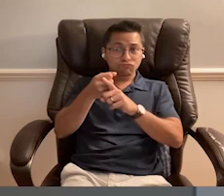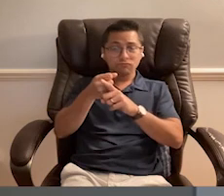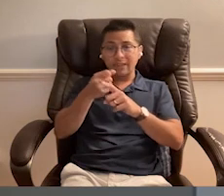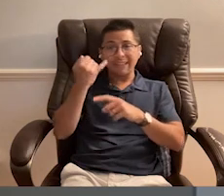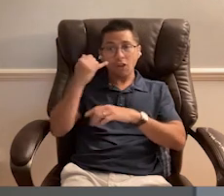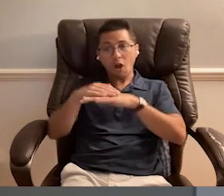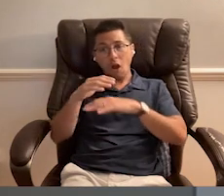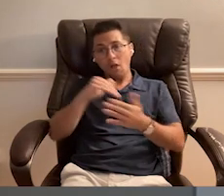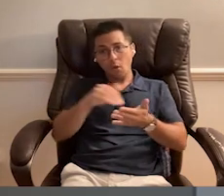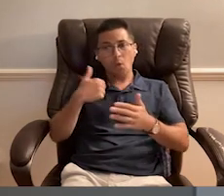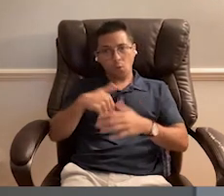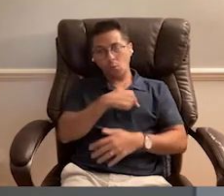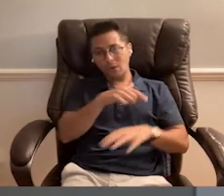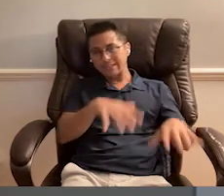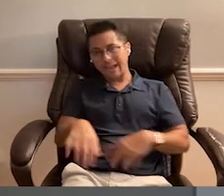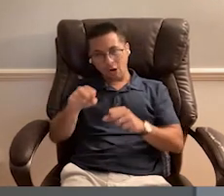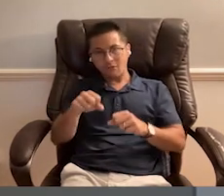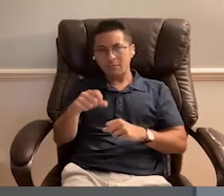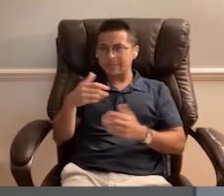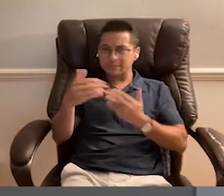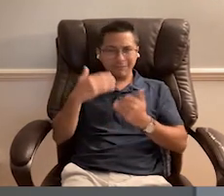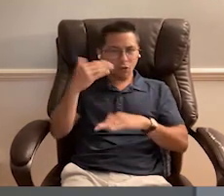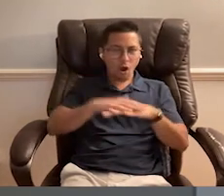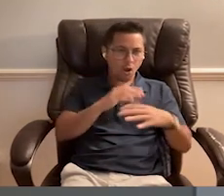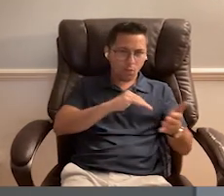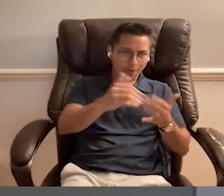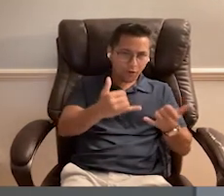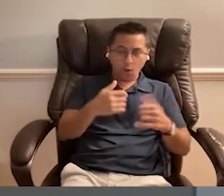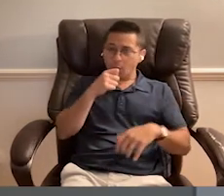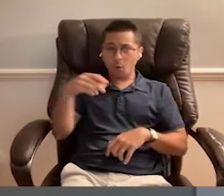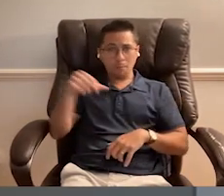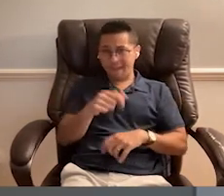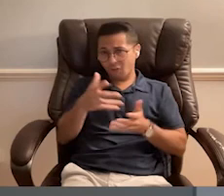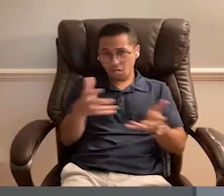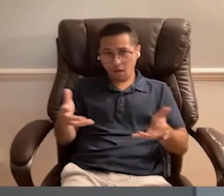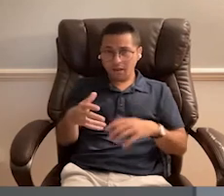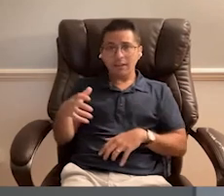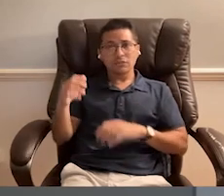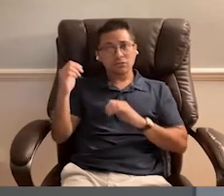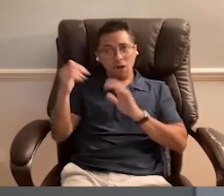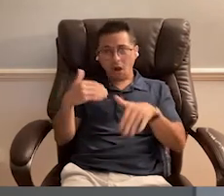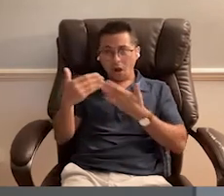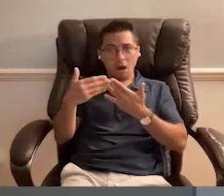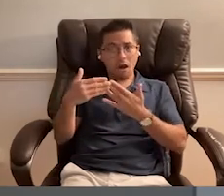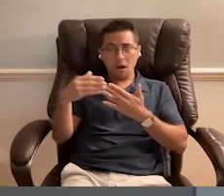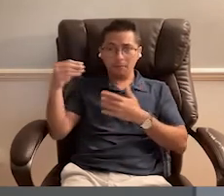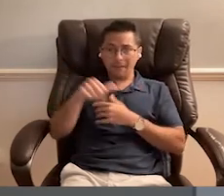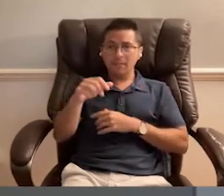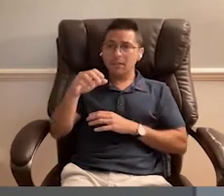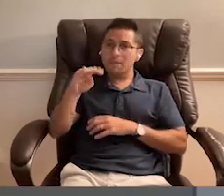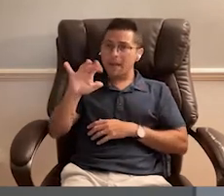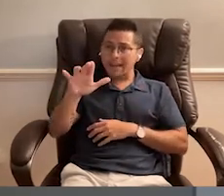out at 22, hits 22, then if they're on our waiver, then we take over, because even if they were on our waiver right now, we don't really pay for